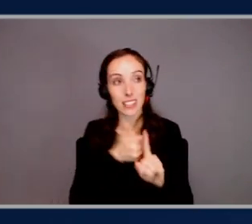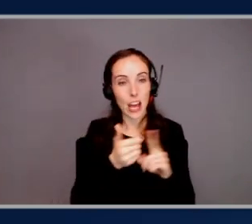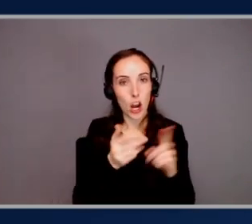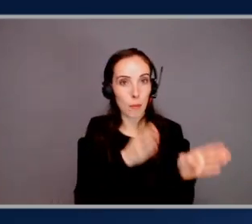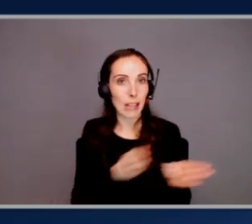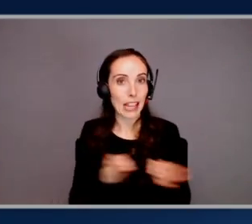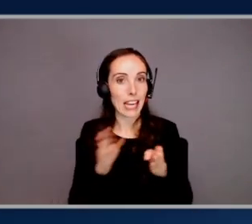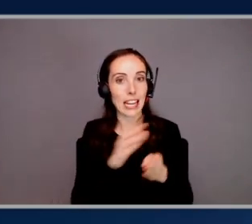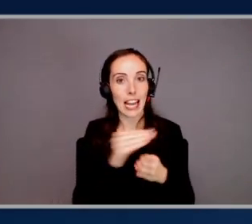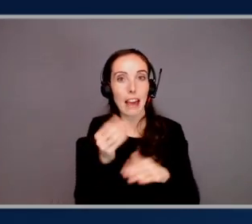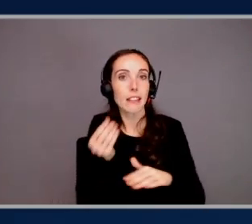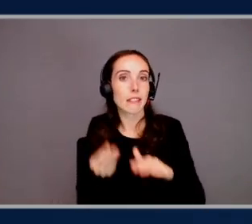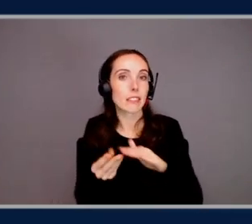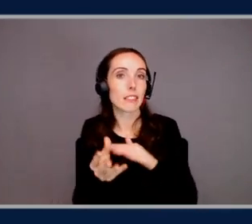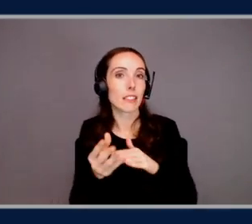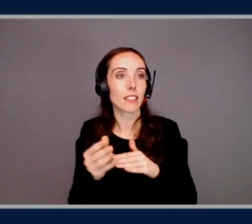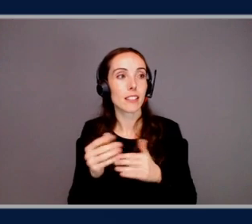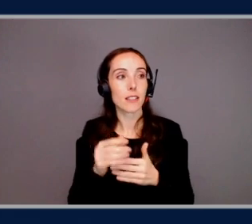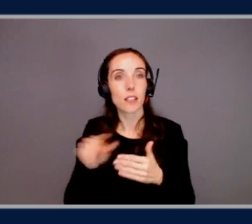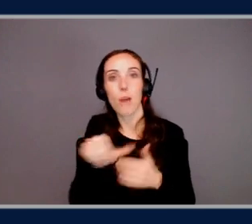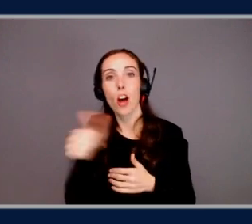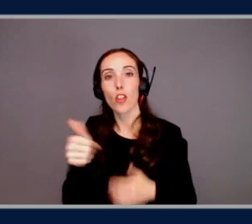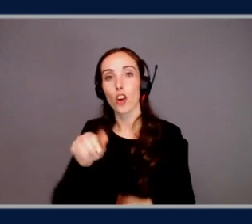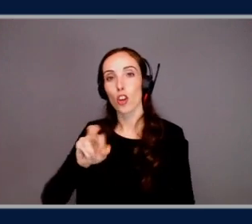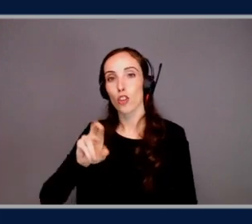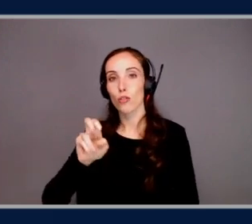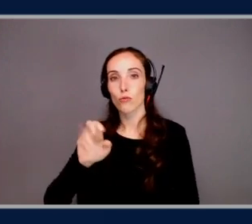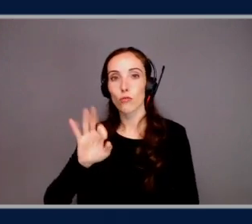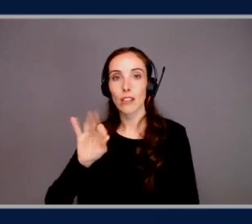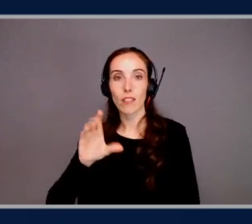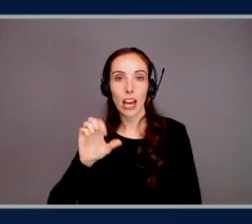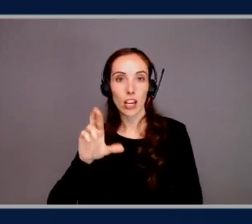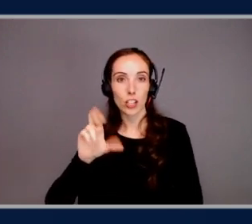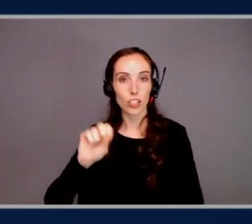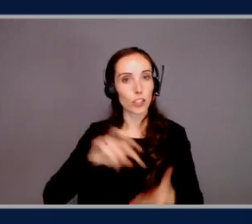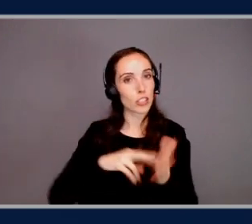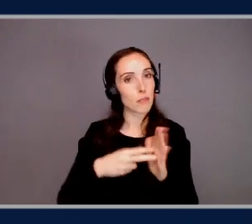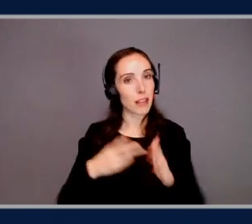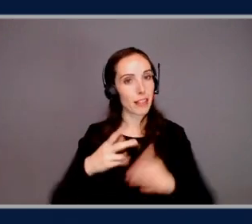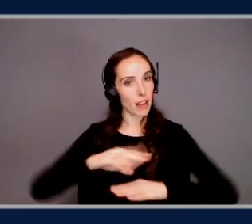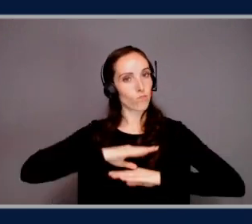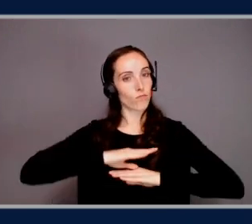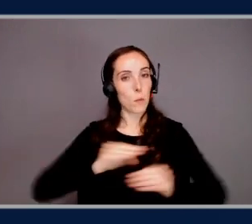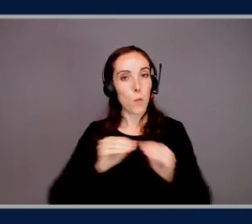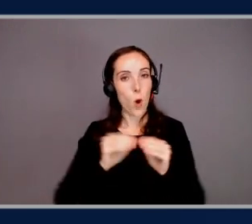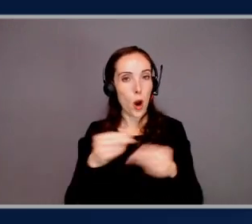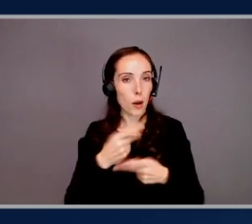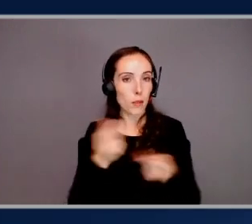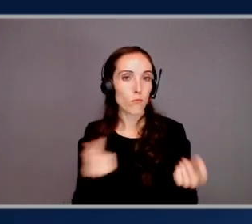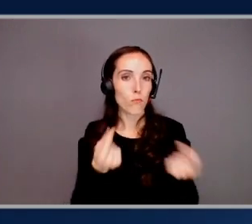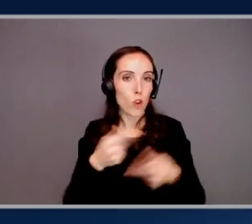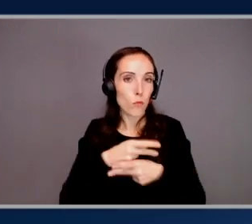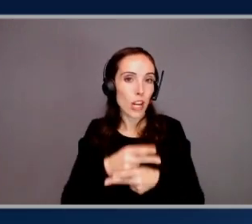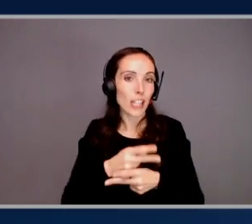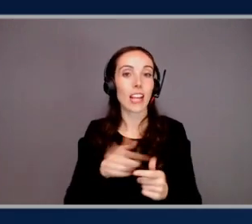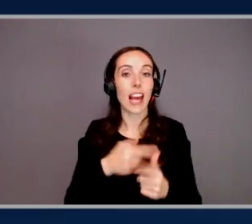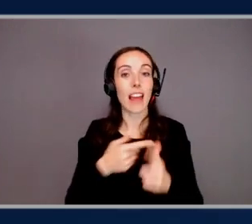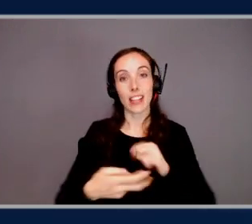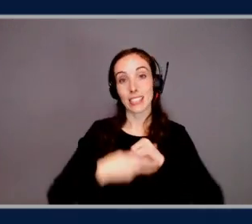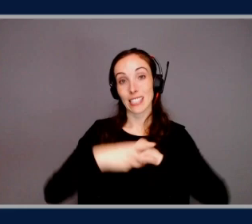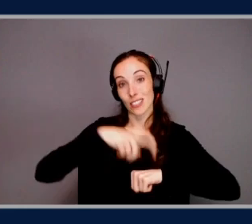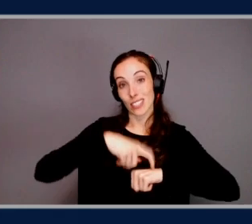other side refactors, they're able to reach higher productivity, which produces better quality code, which actually saves them time and allows them